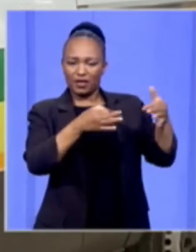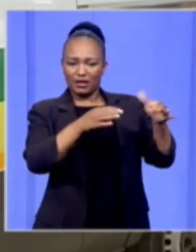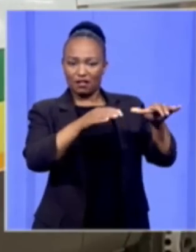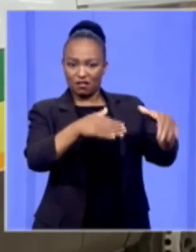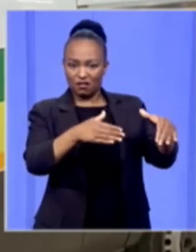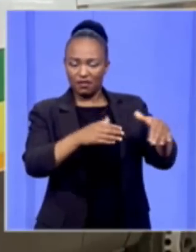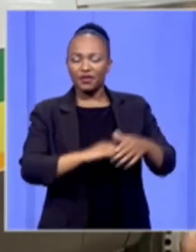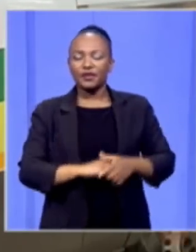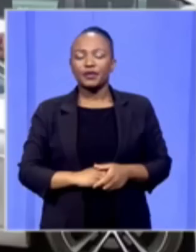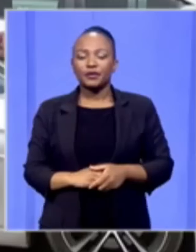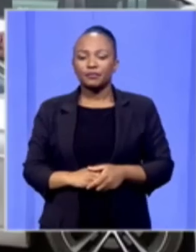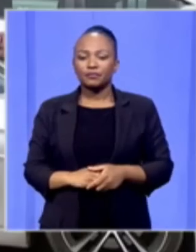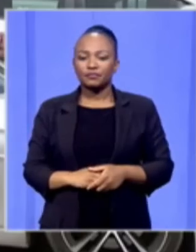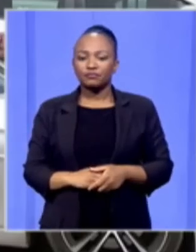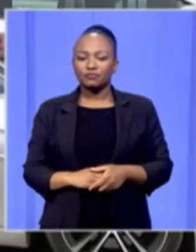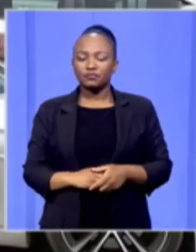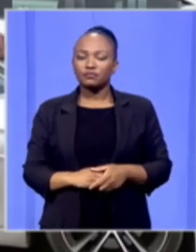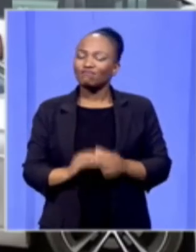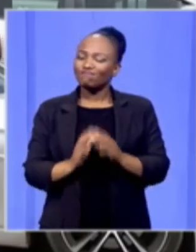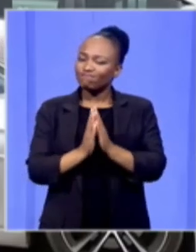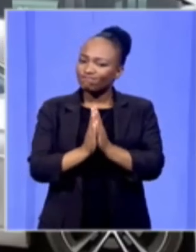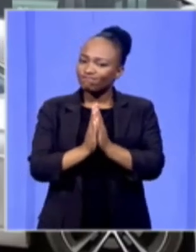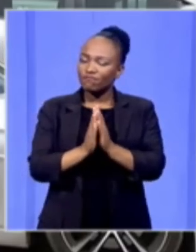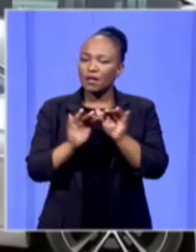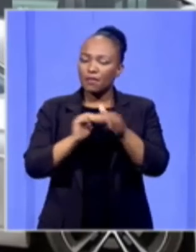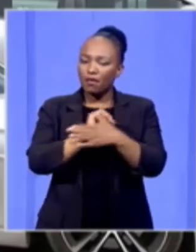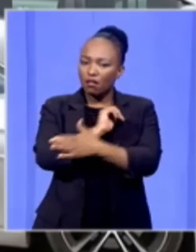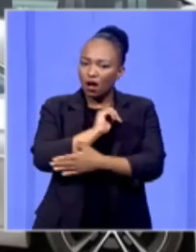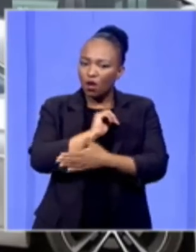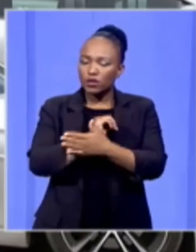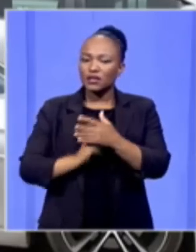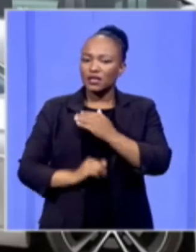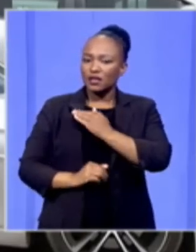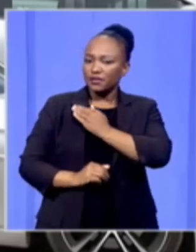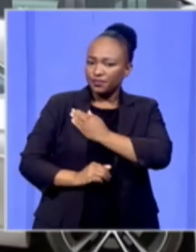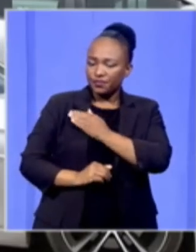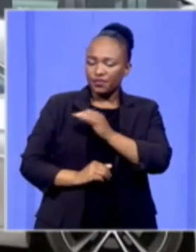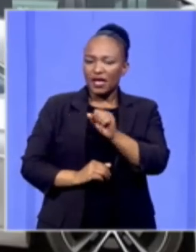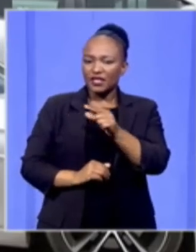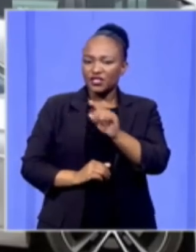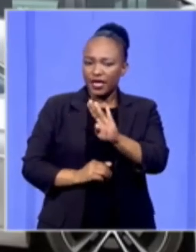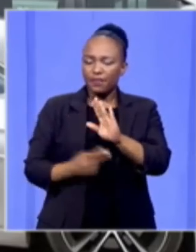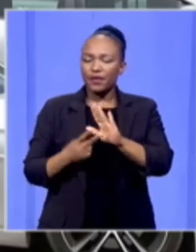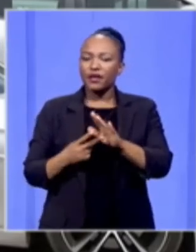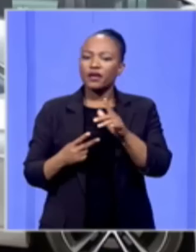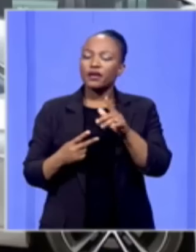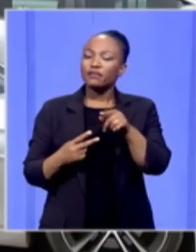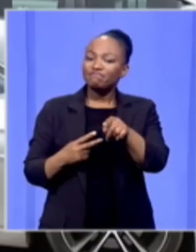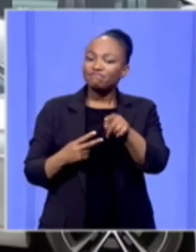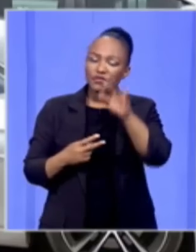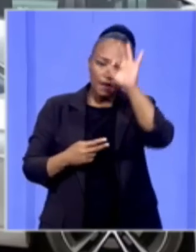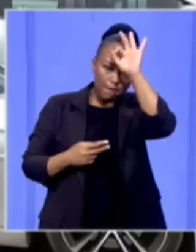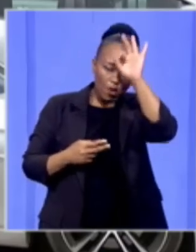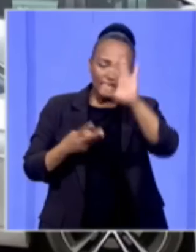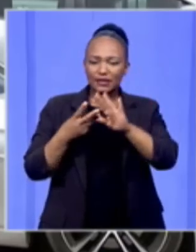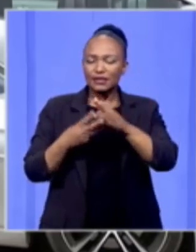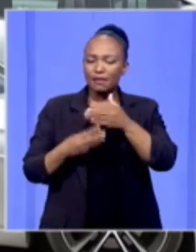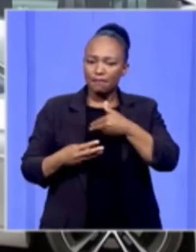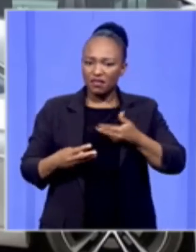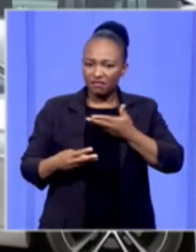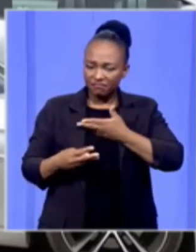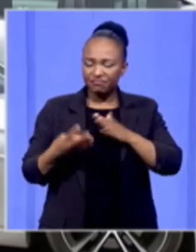Kupa setjhaba kaofela se tshwarane ka matsoho di-SGP batswadi ba seponisa bo masepala re sebetse ka matla